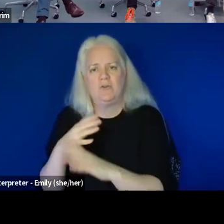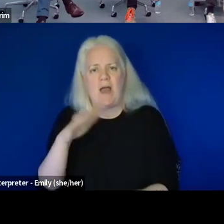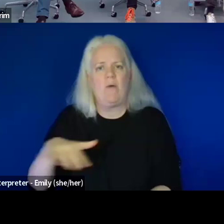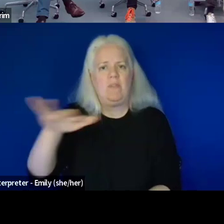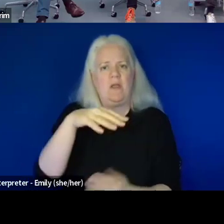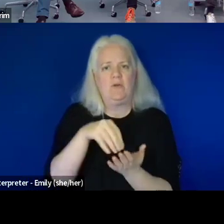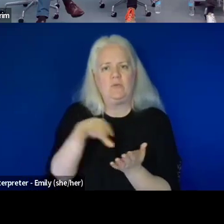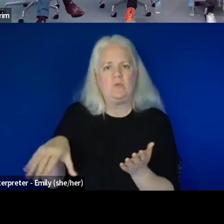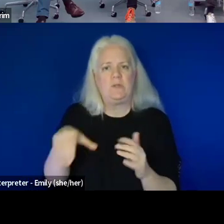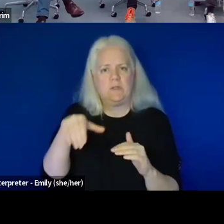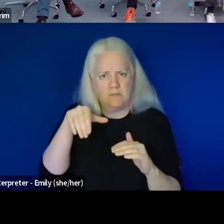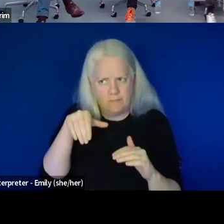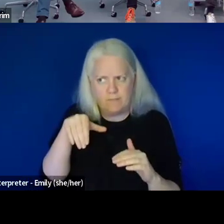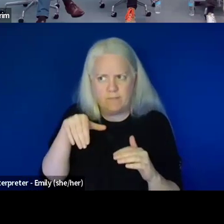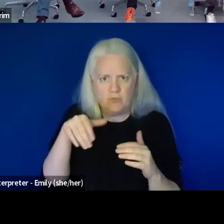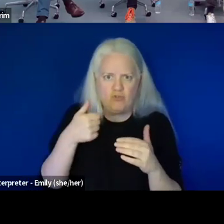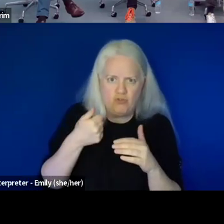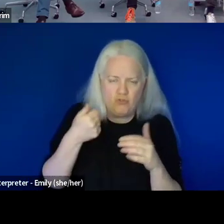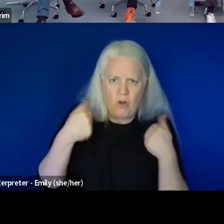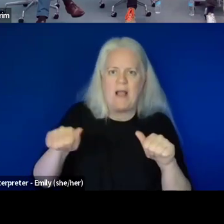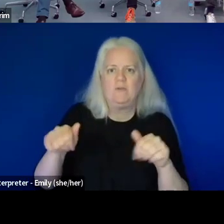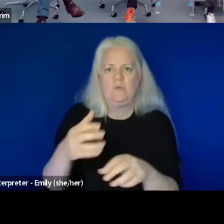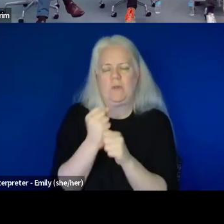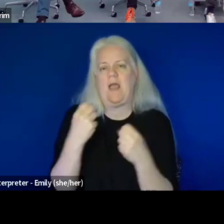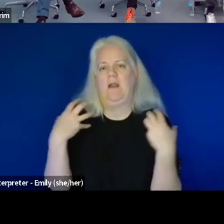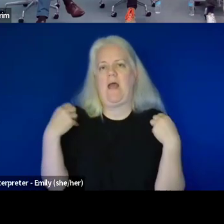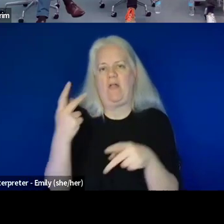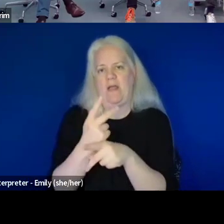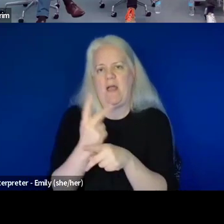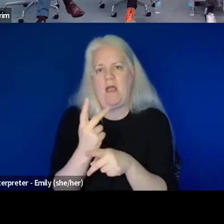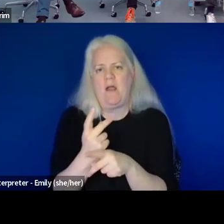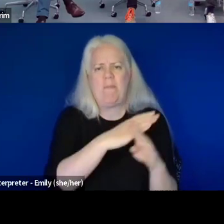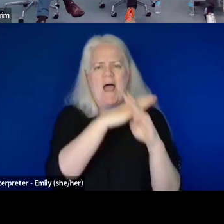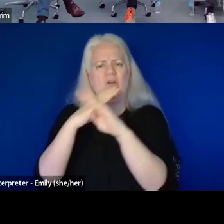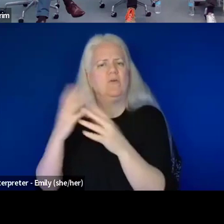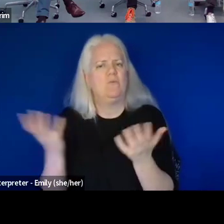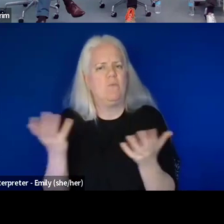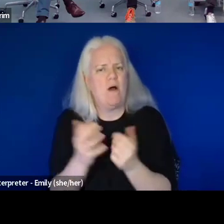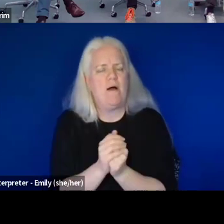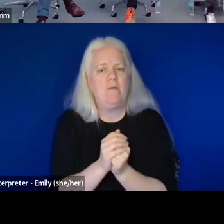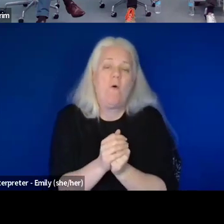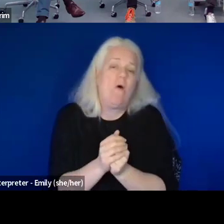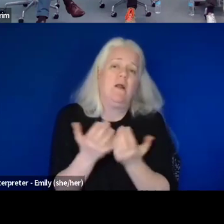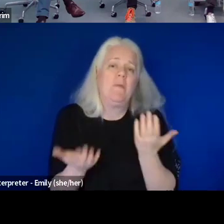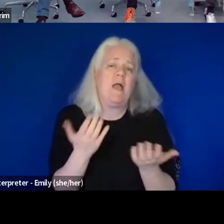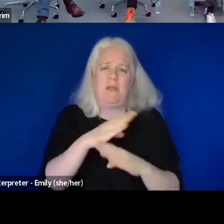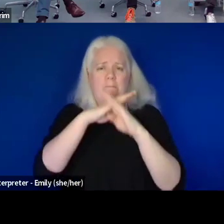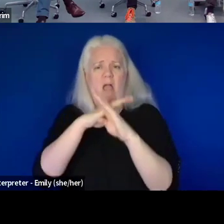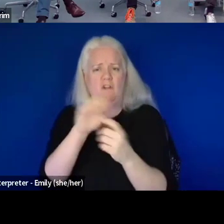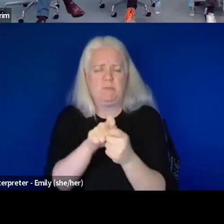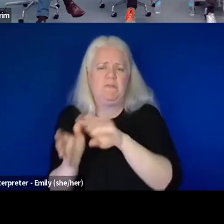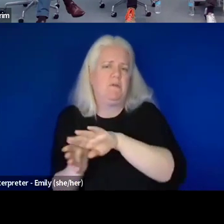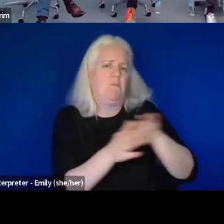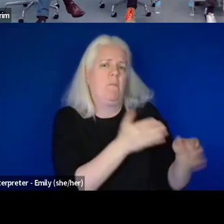when trying to access healthcare? Or we can open it up beyond that. Just what information do you have to share with us about how